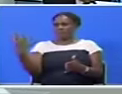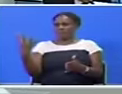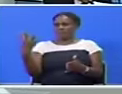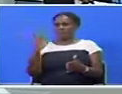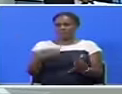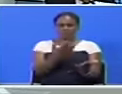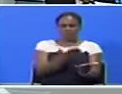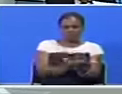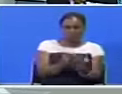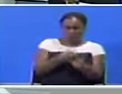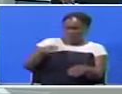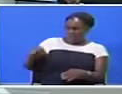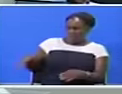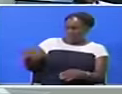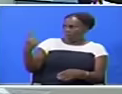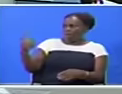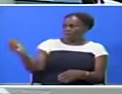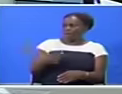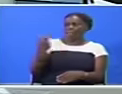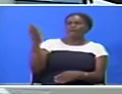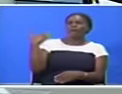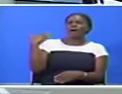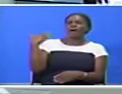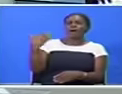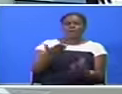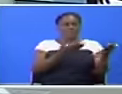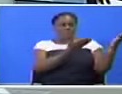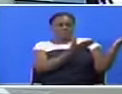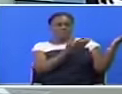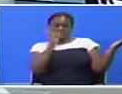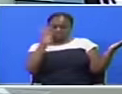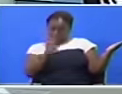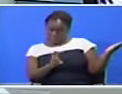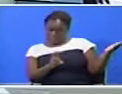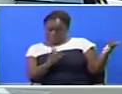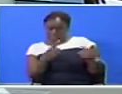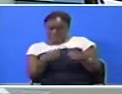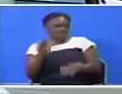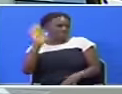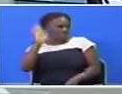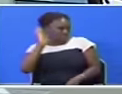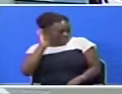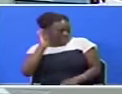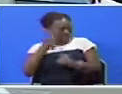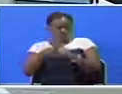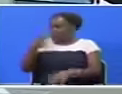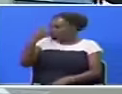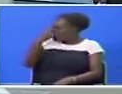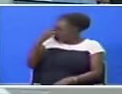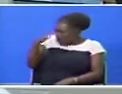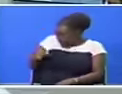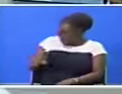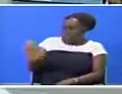maize from as early as 1 month ago. This is the claim that we're checking, but let's hear it from the horse's mouth, so to speak.